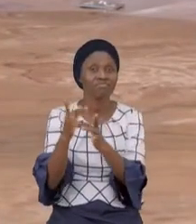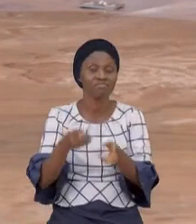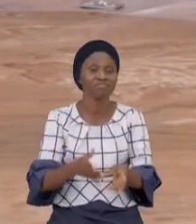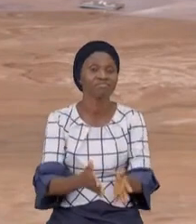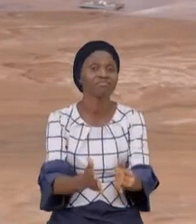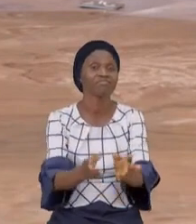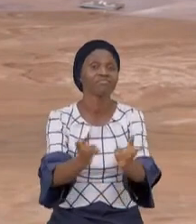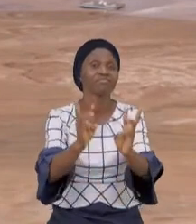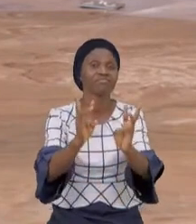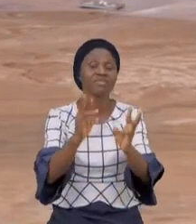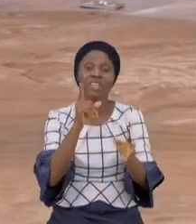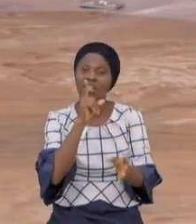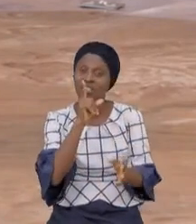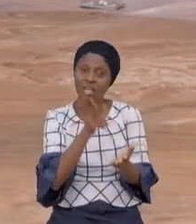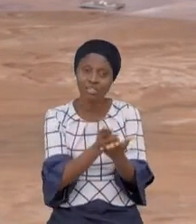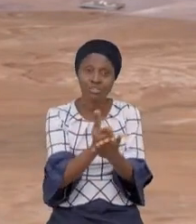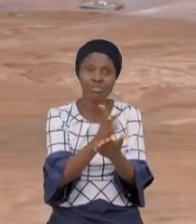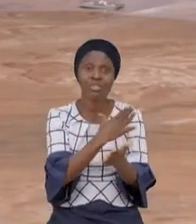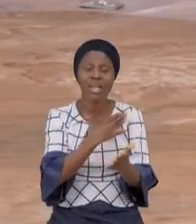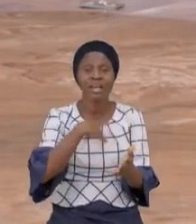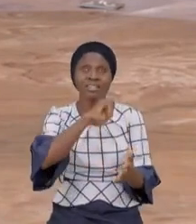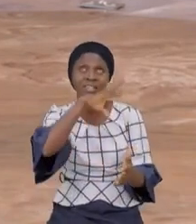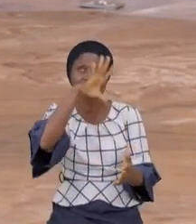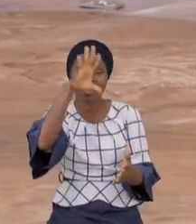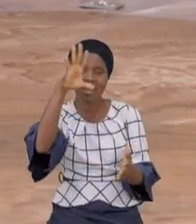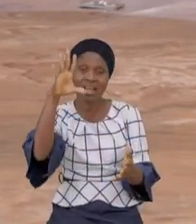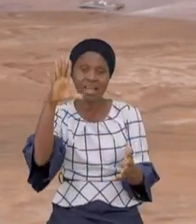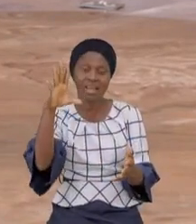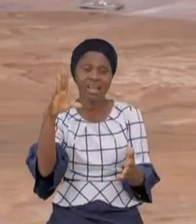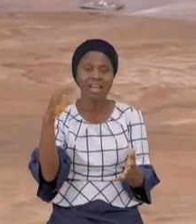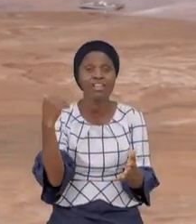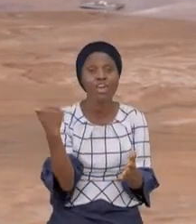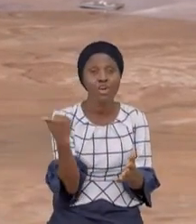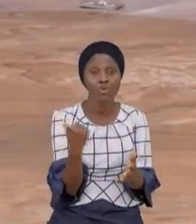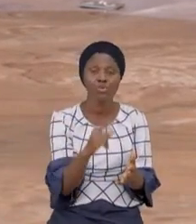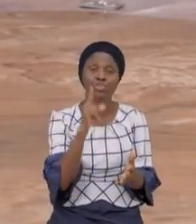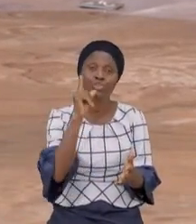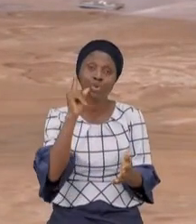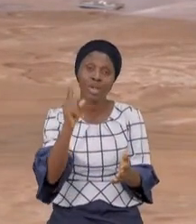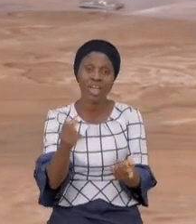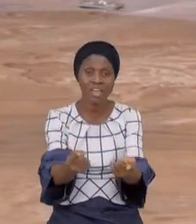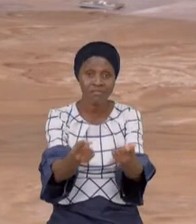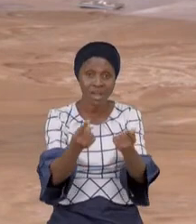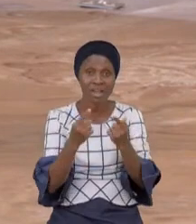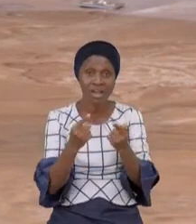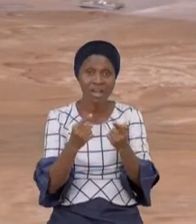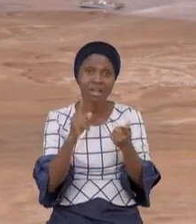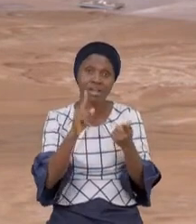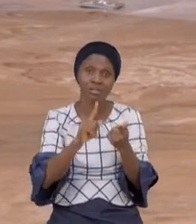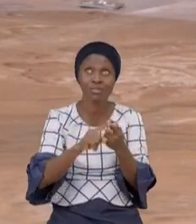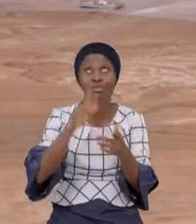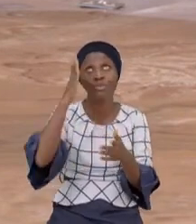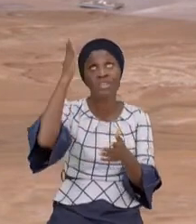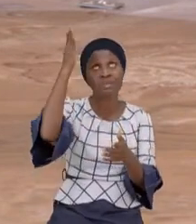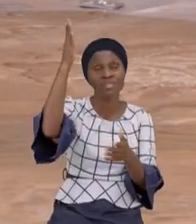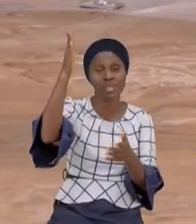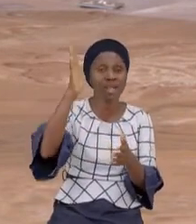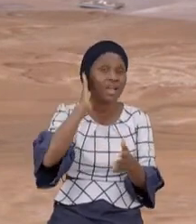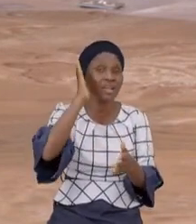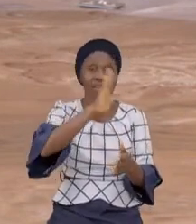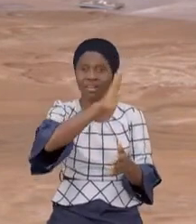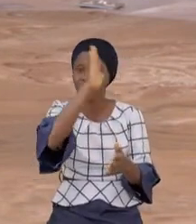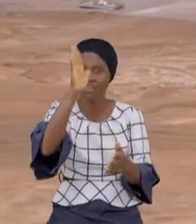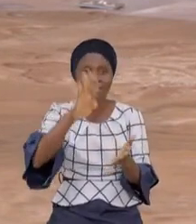the way, the truth, and the life. Whosoever cometh to him